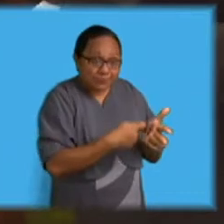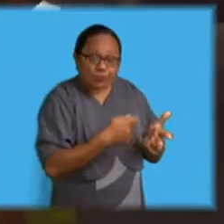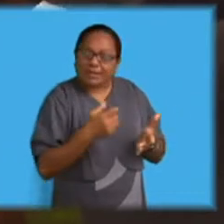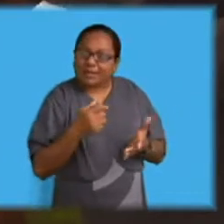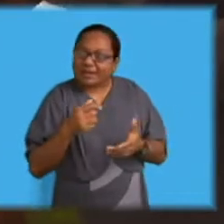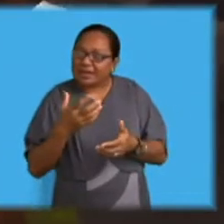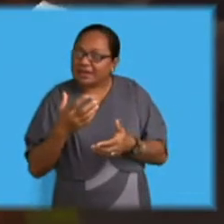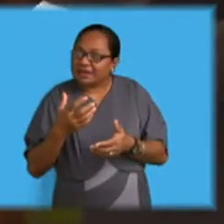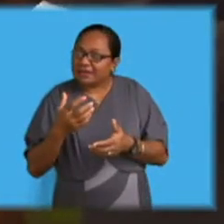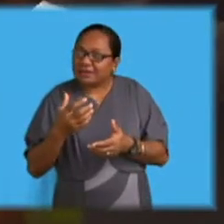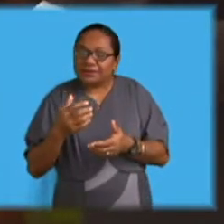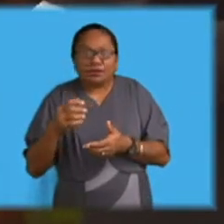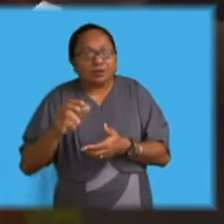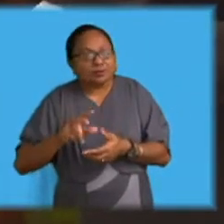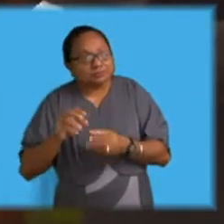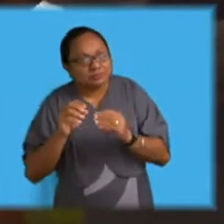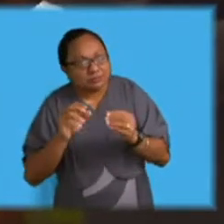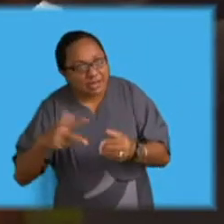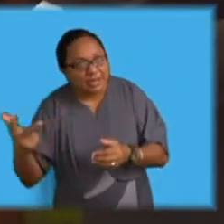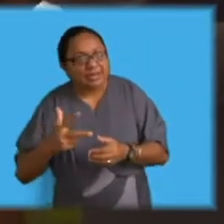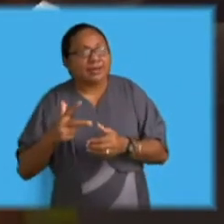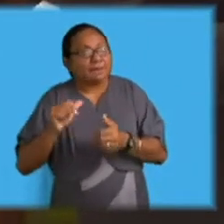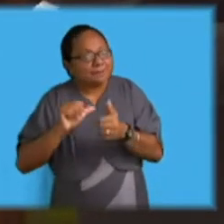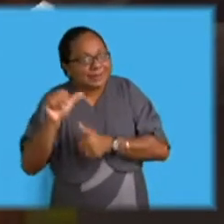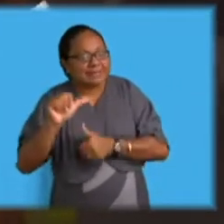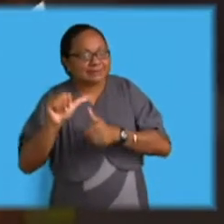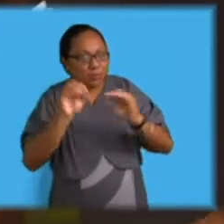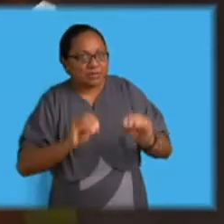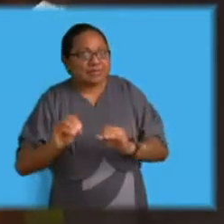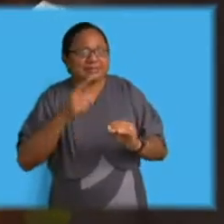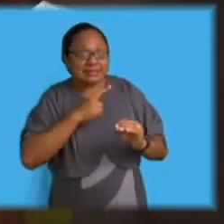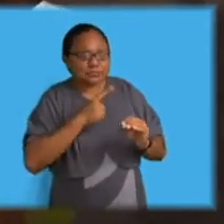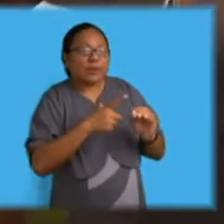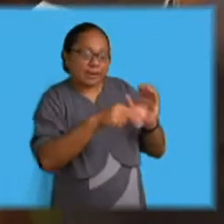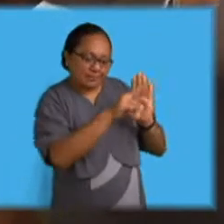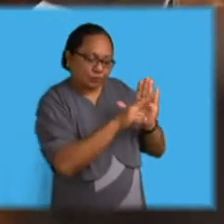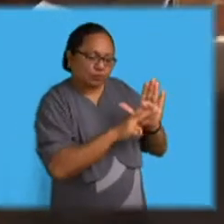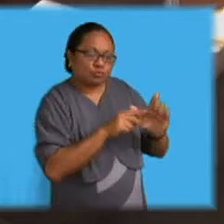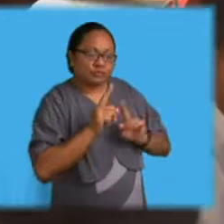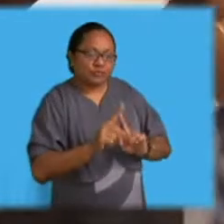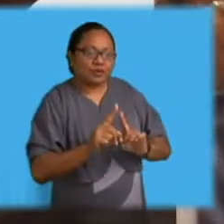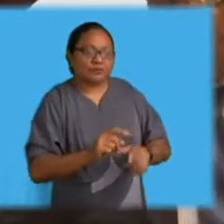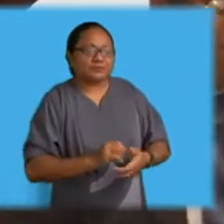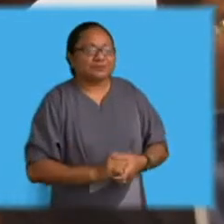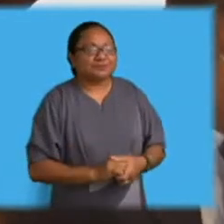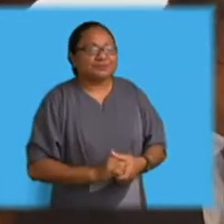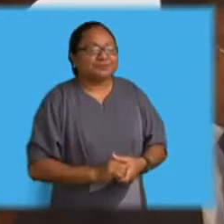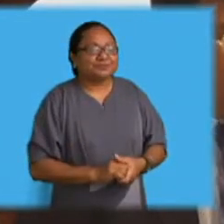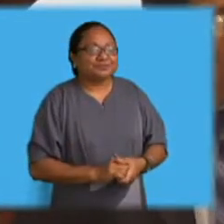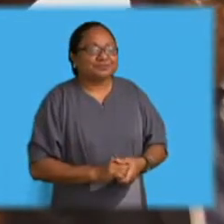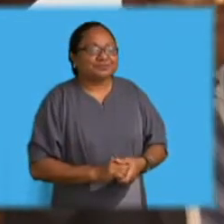And that's why the entire procurement process is being followed. Thank you. Thank you. Thank you.